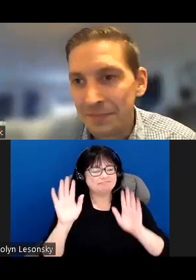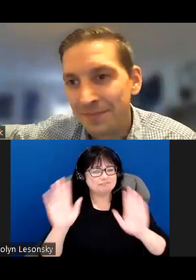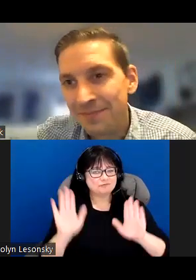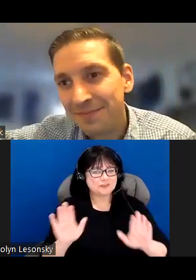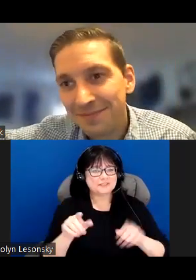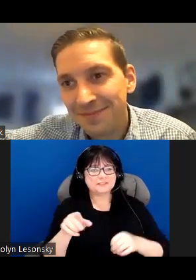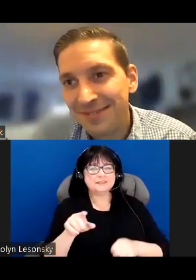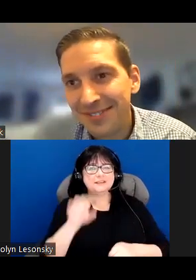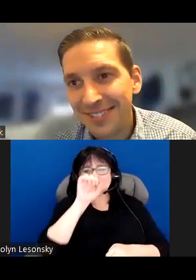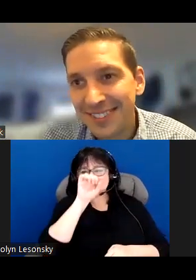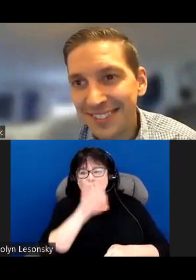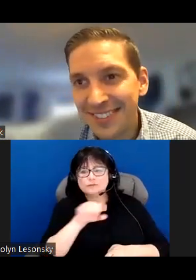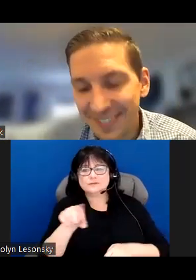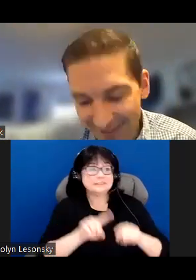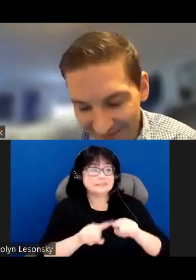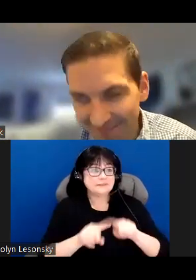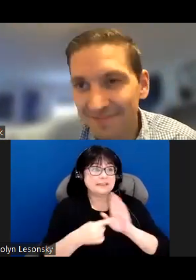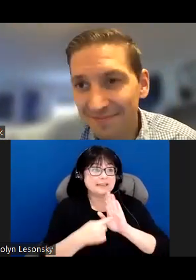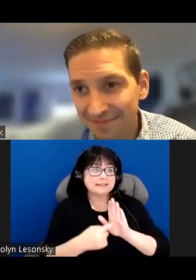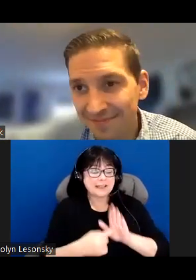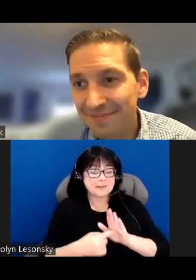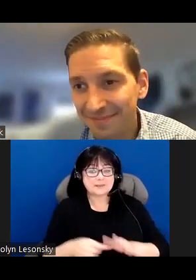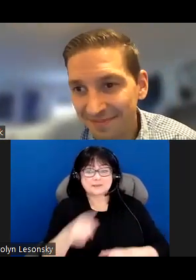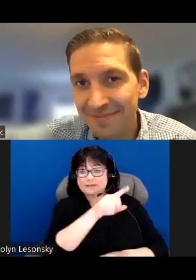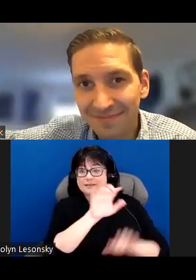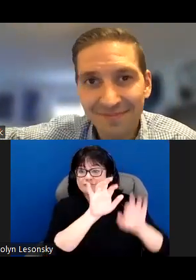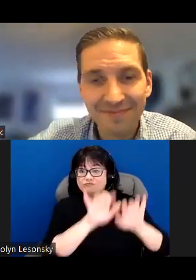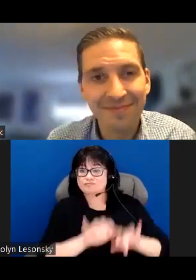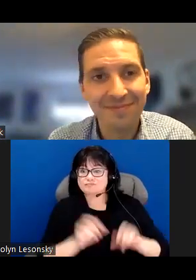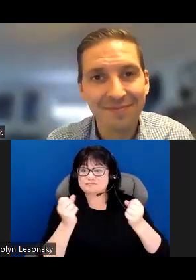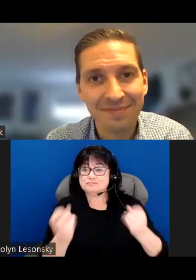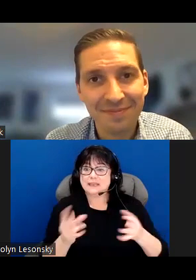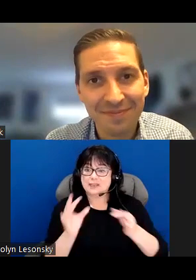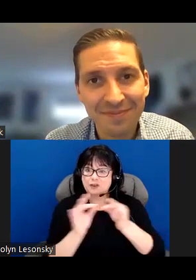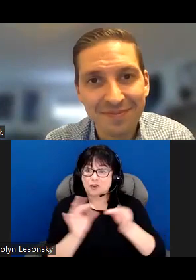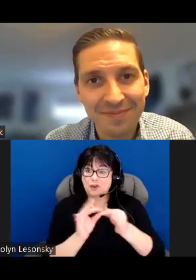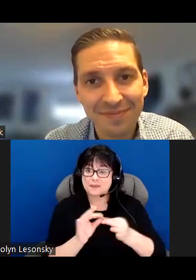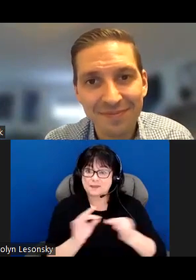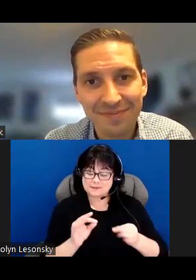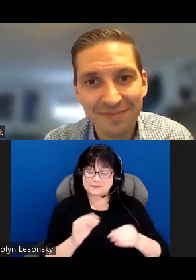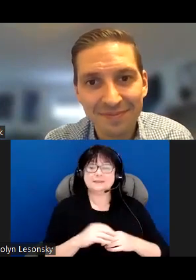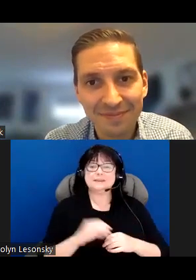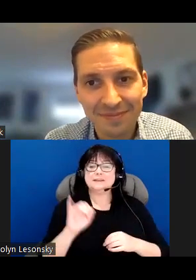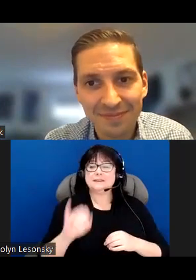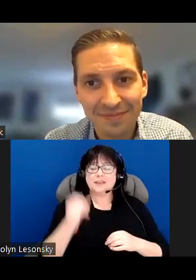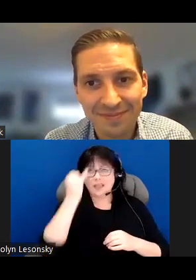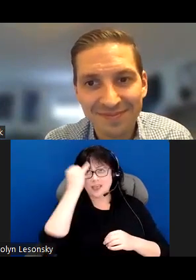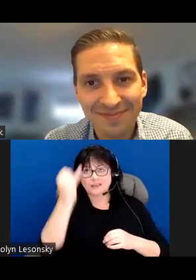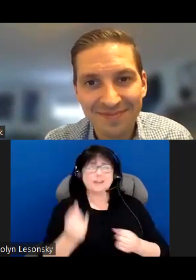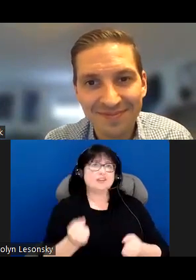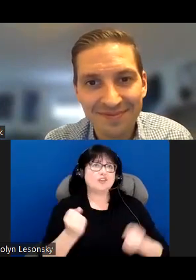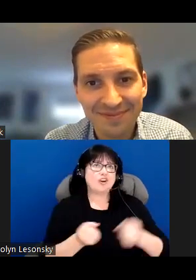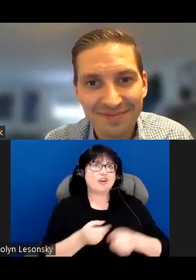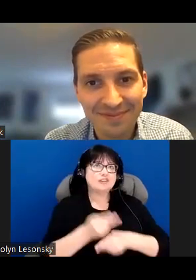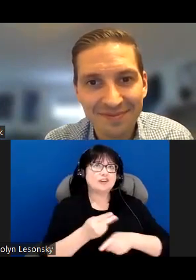the examples that you give. There are lots of comments in the chat about the tire example. I think people